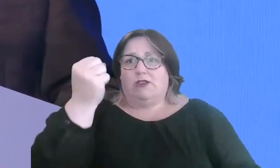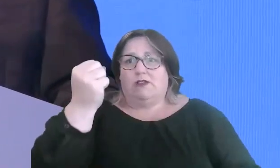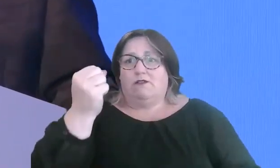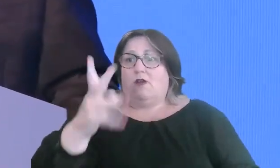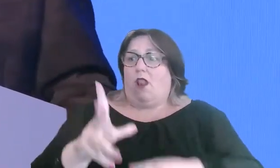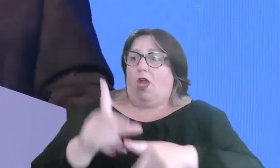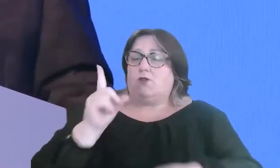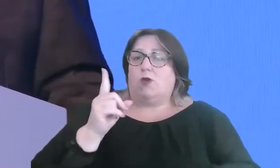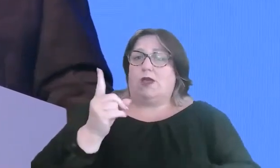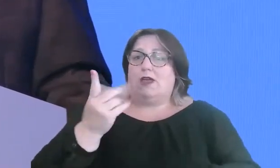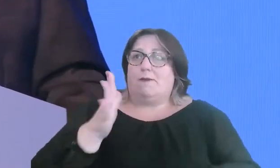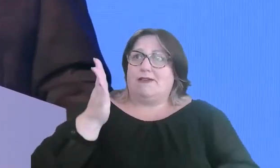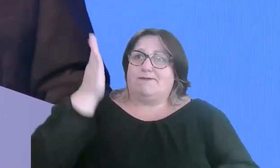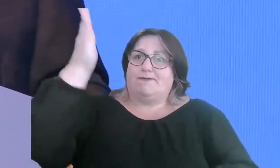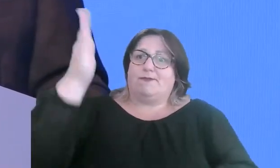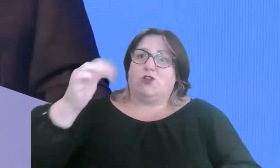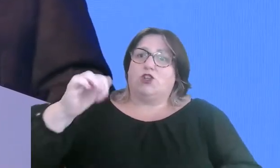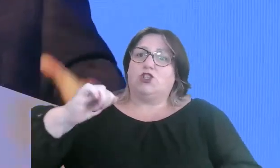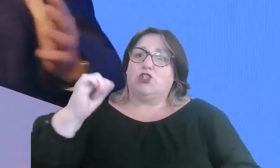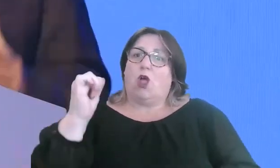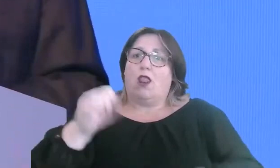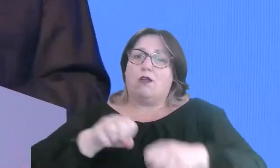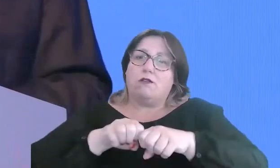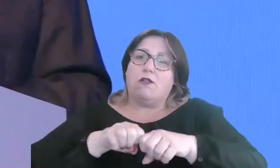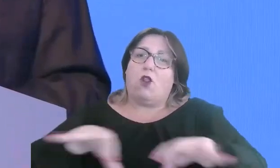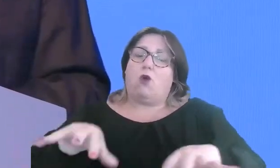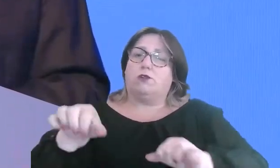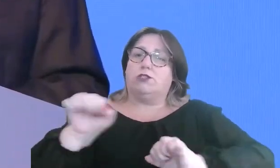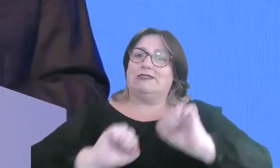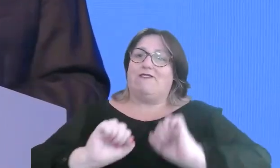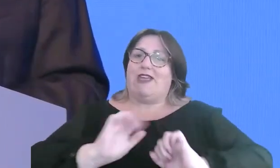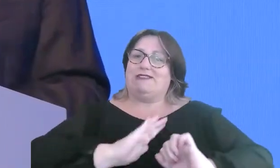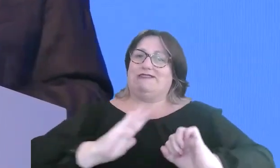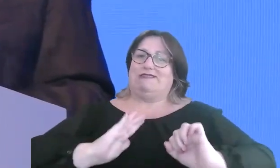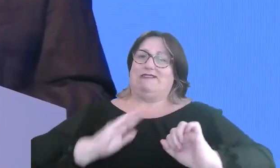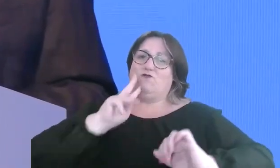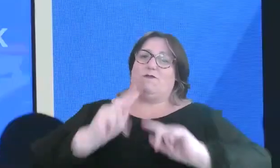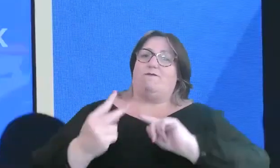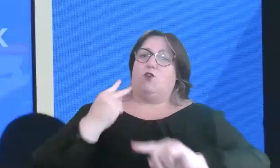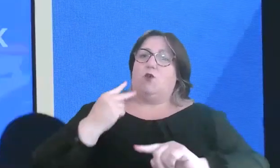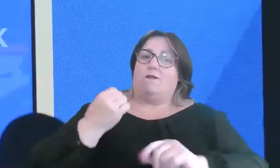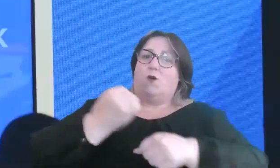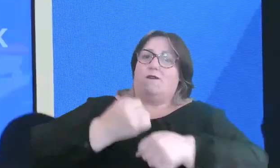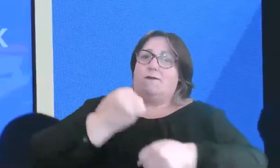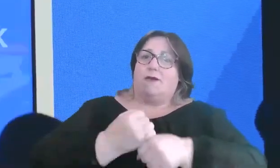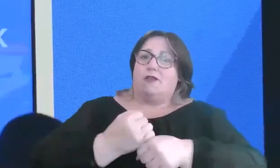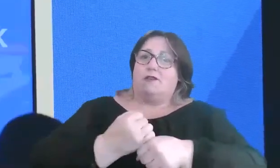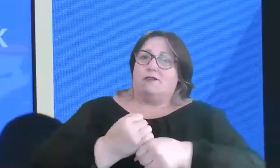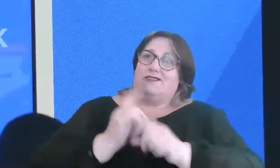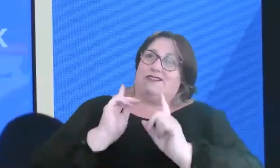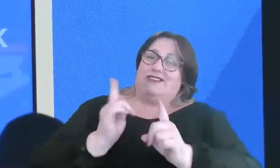launching the Strategic Defence Review of the government. This was a review that I commissioned soon after we came into